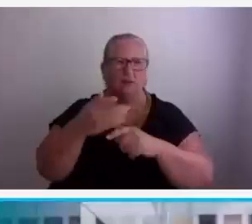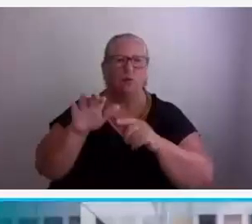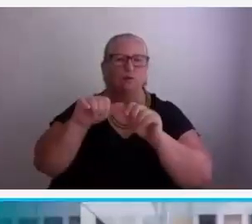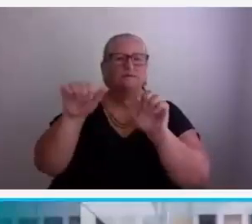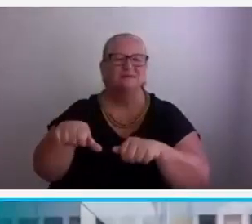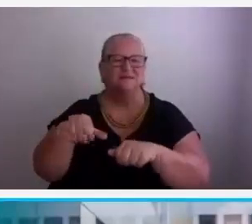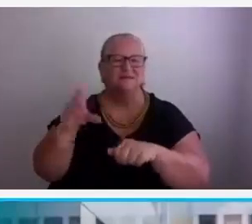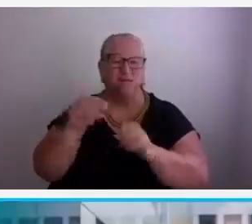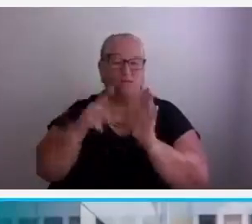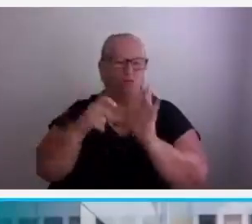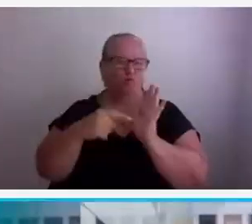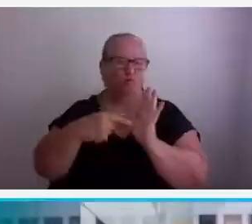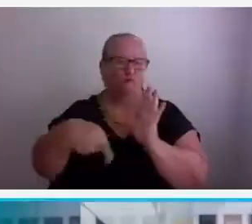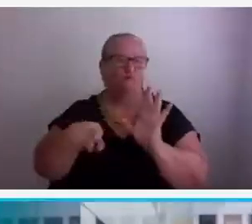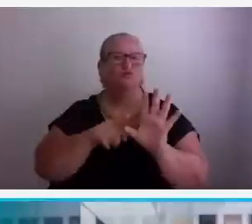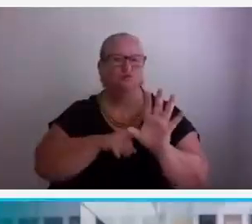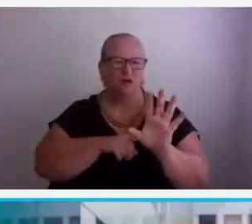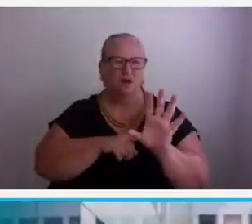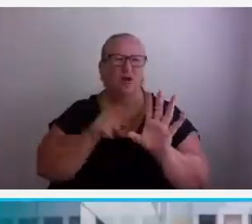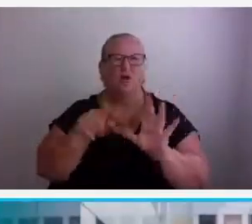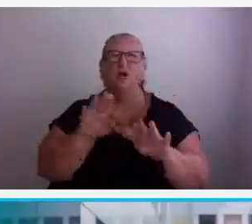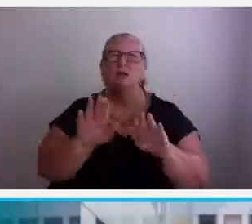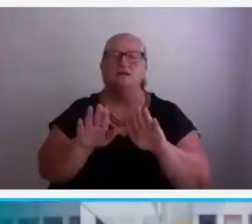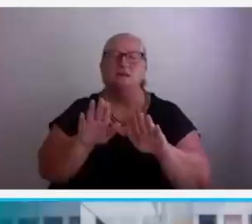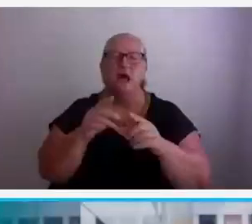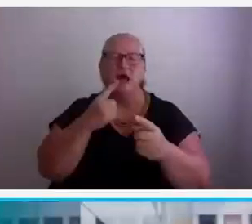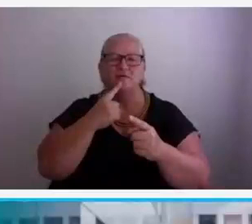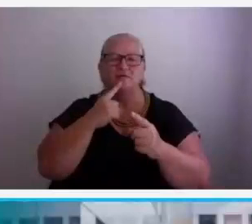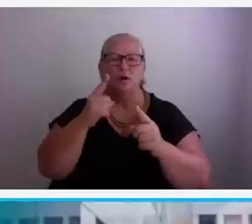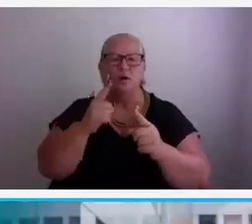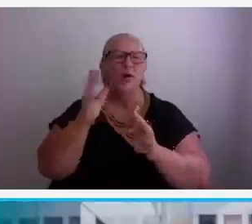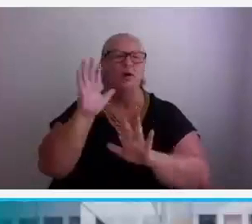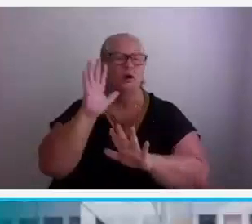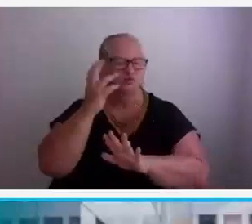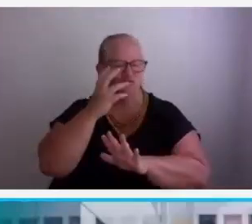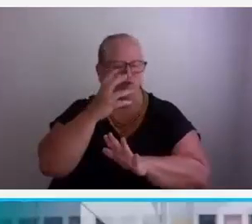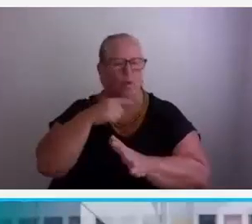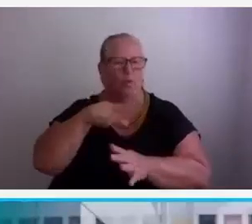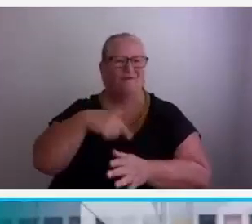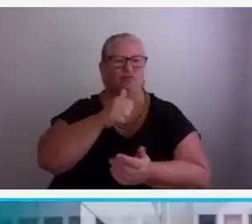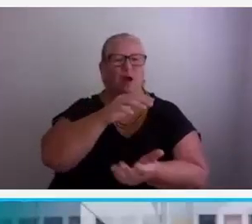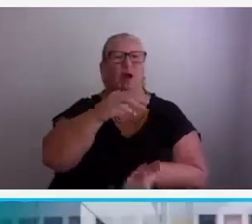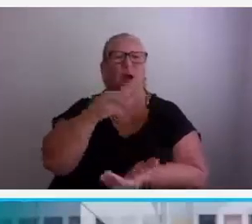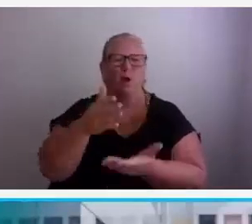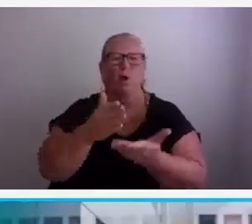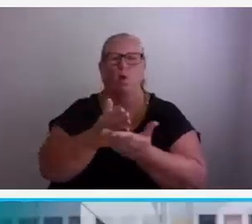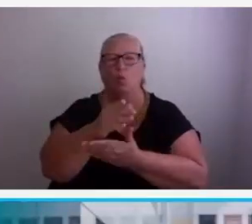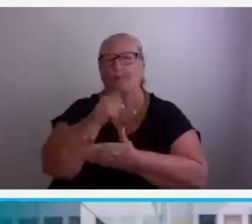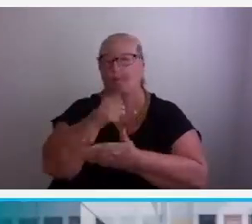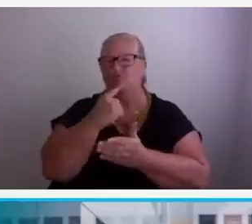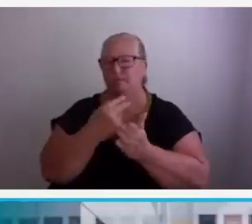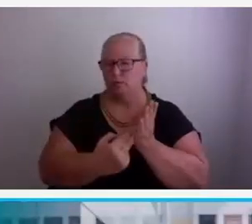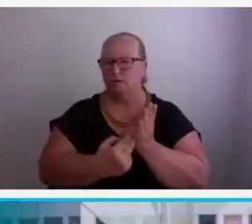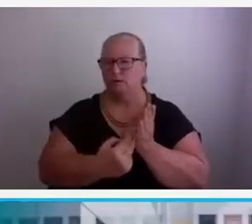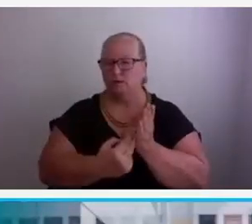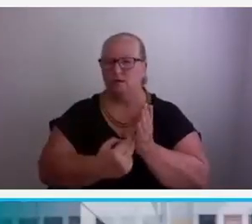year. So this is similar to the information that has been collected through the food and nutrition reporting, but going